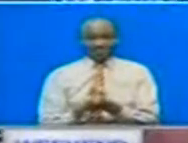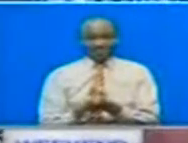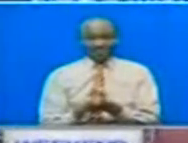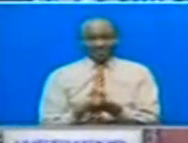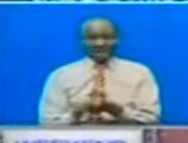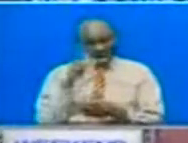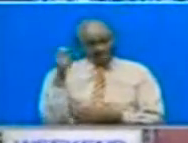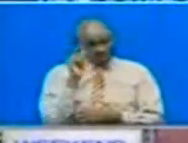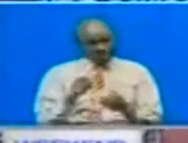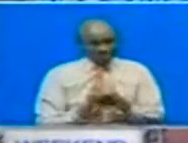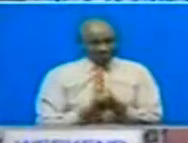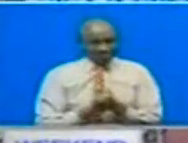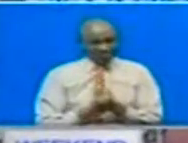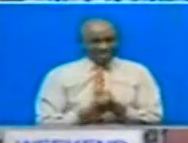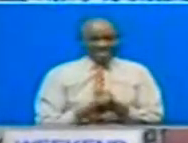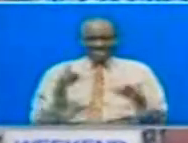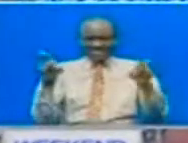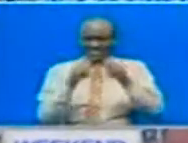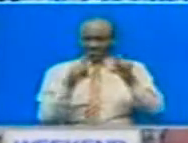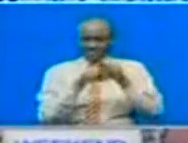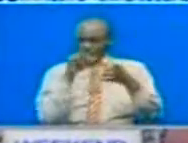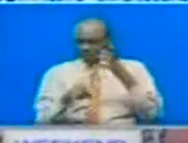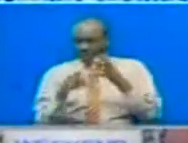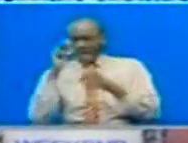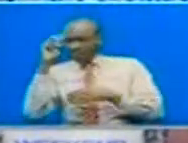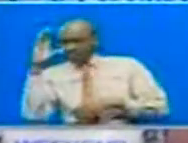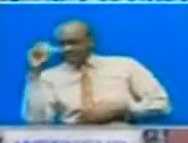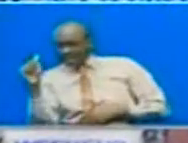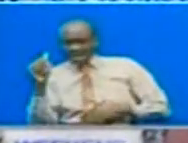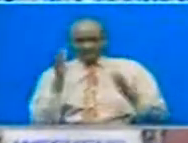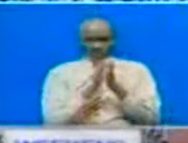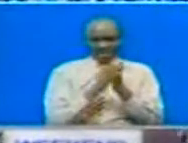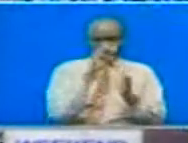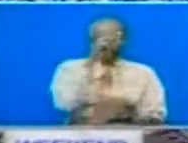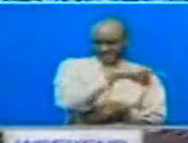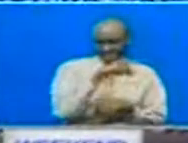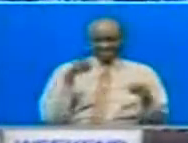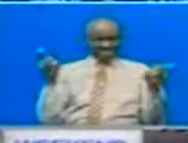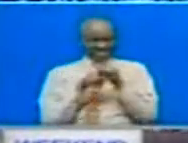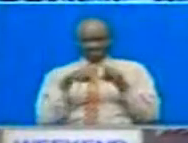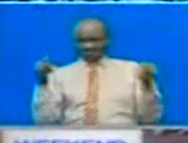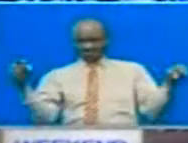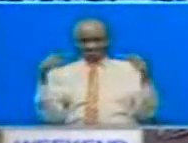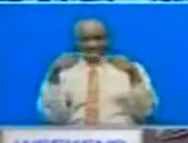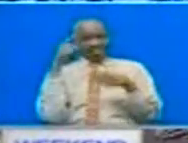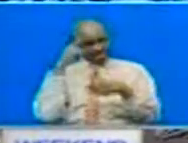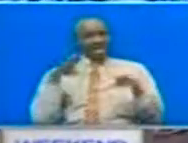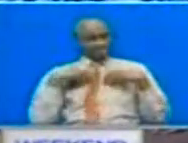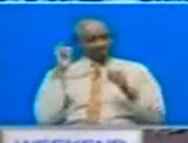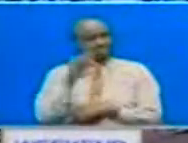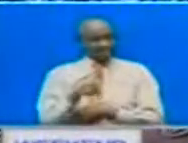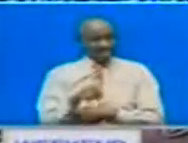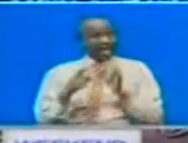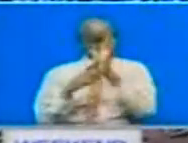And another thing, the similarities between MCAs and MPs are more than we want to accept.